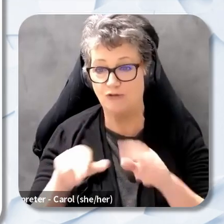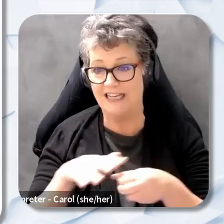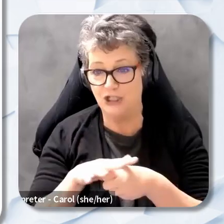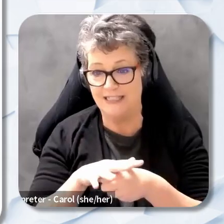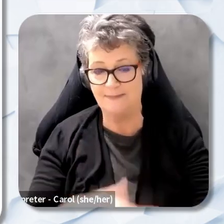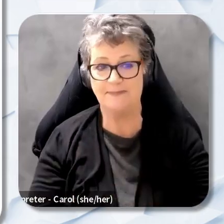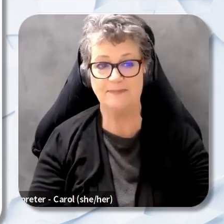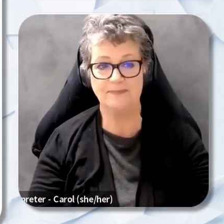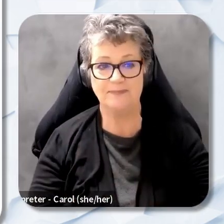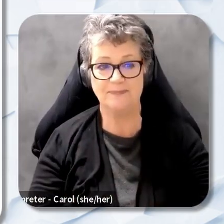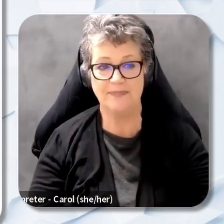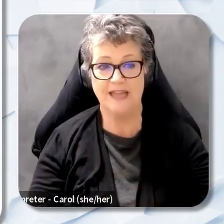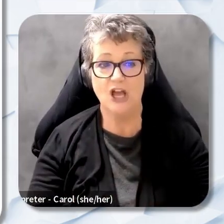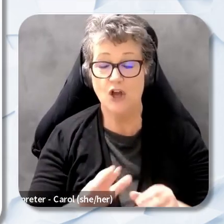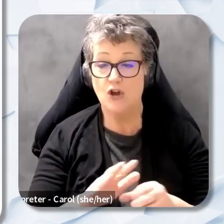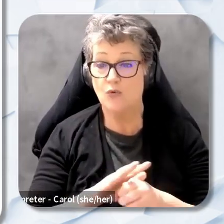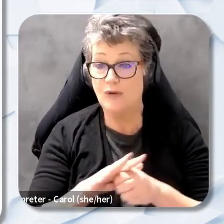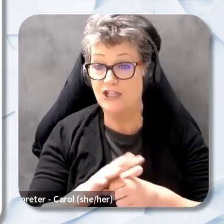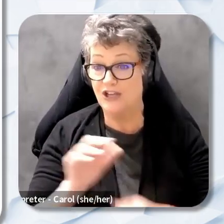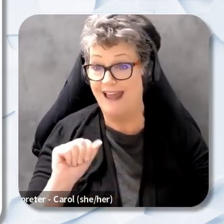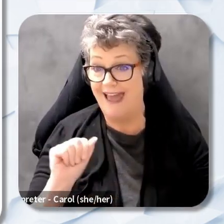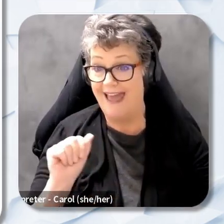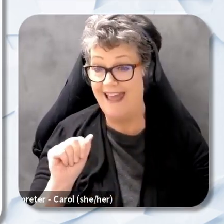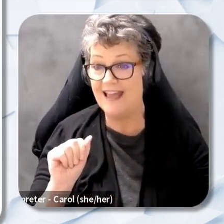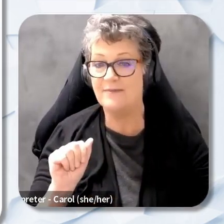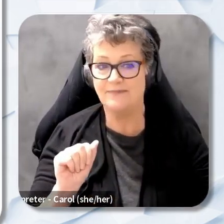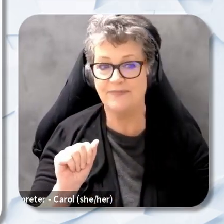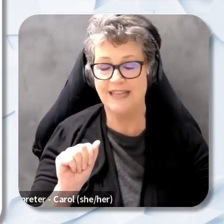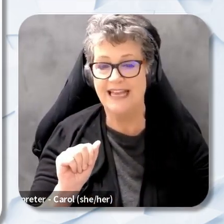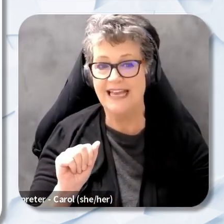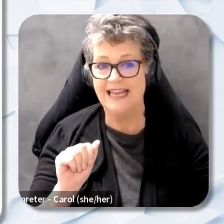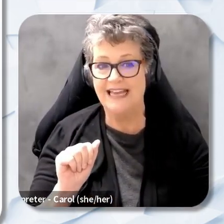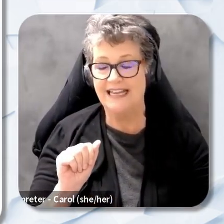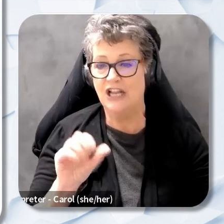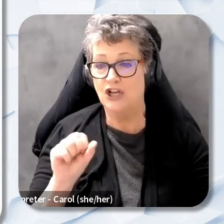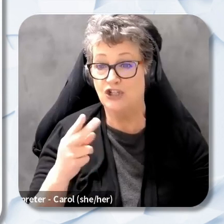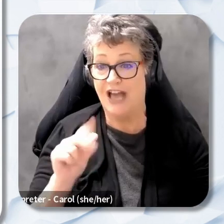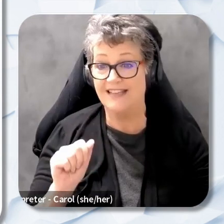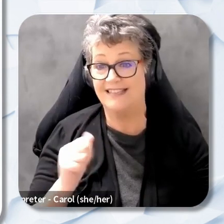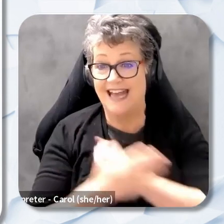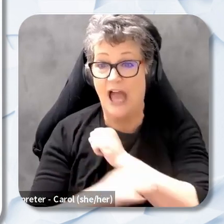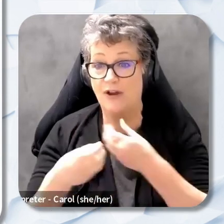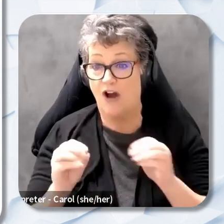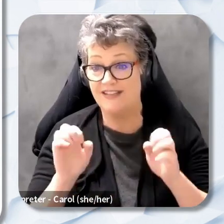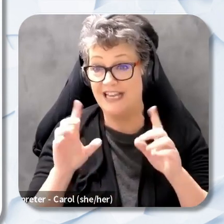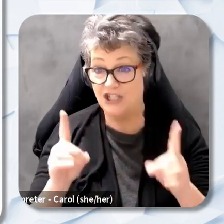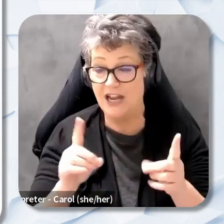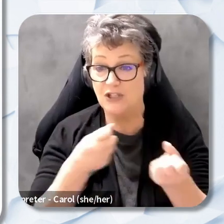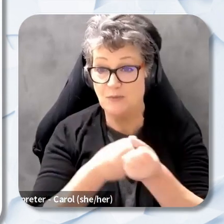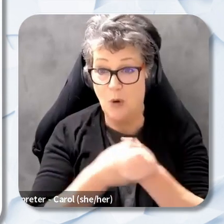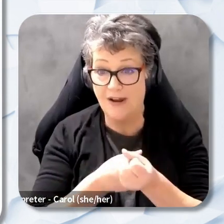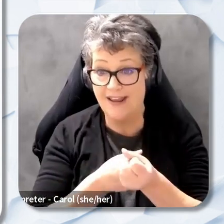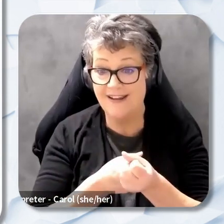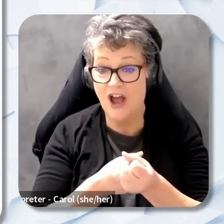region. Region A is led by Shasta County Office of Education, supported by Rhea